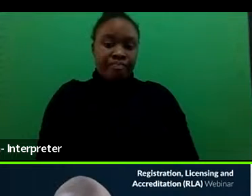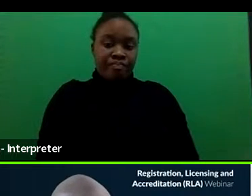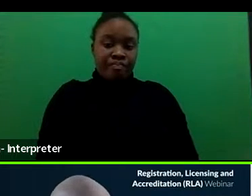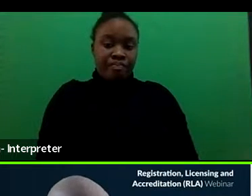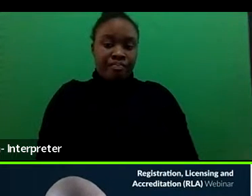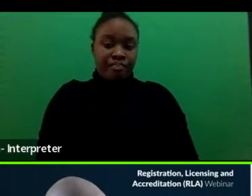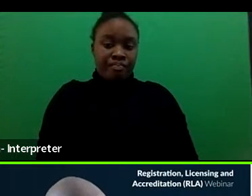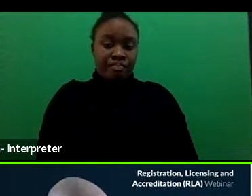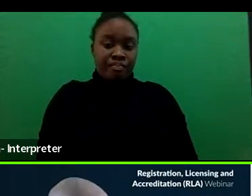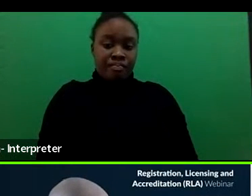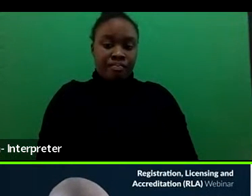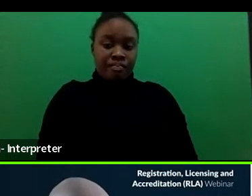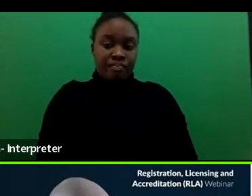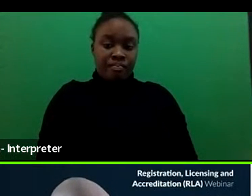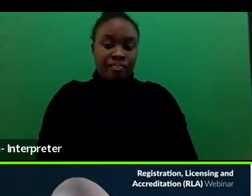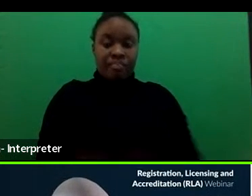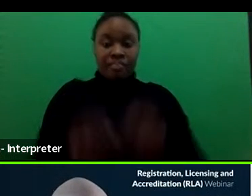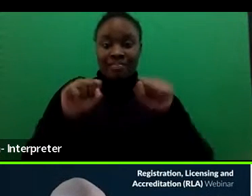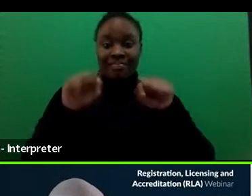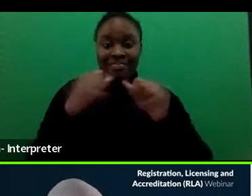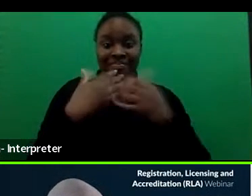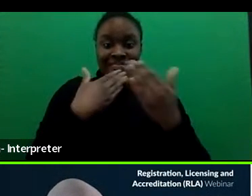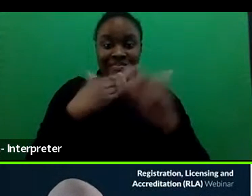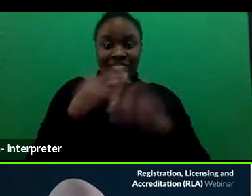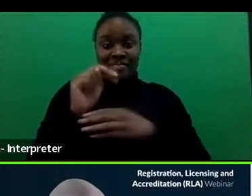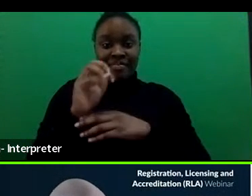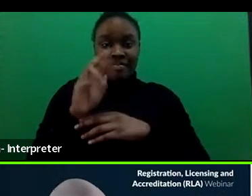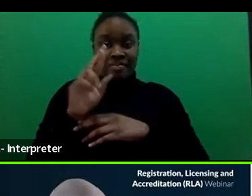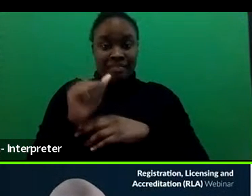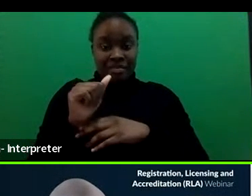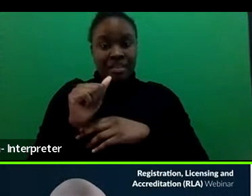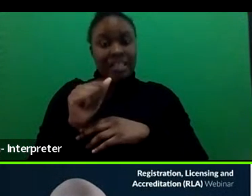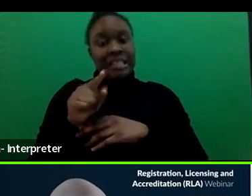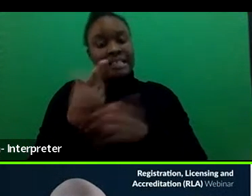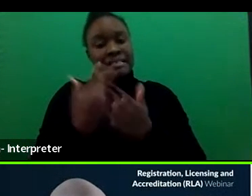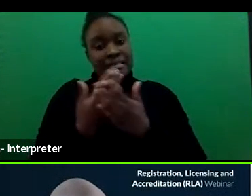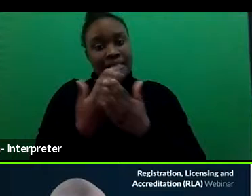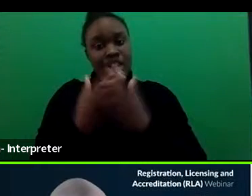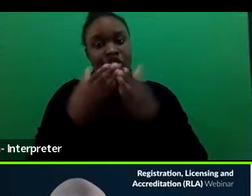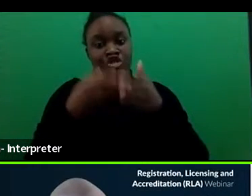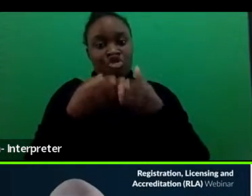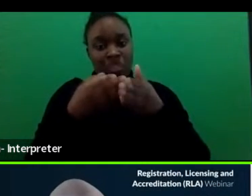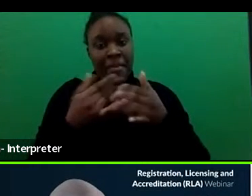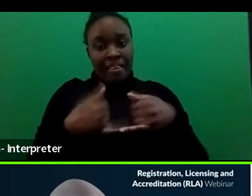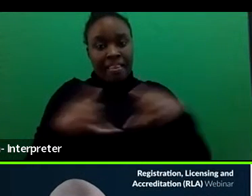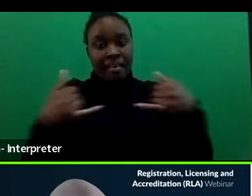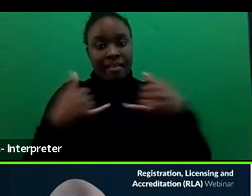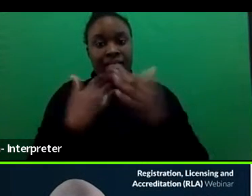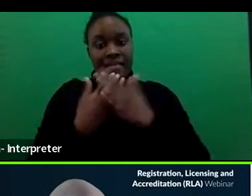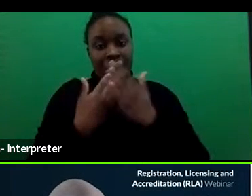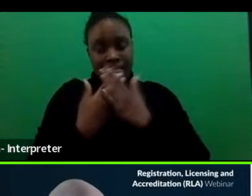Yes, thank you, Nora. Yes, to that question, yes, the shipping lines can register immediately.